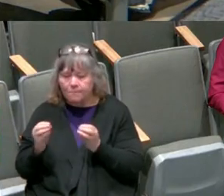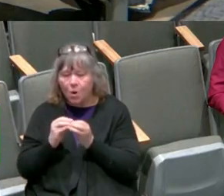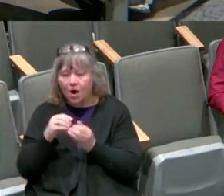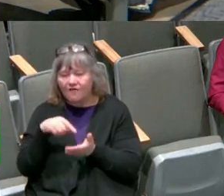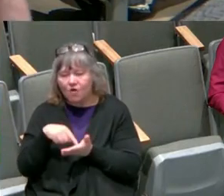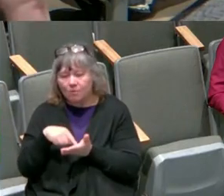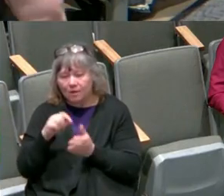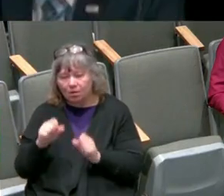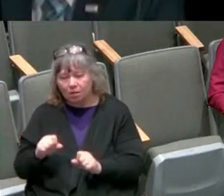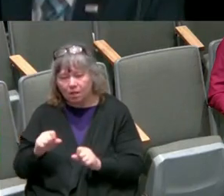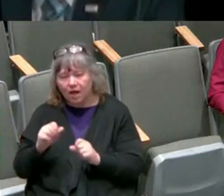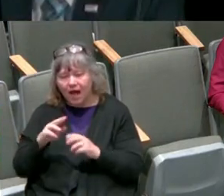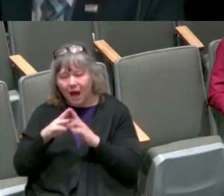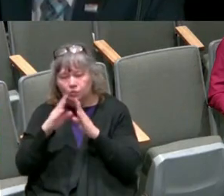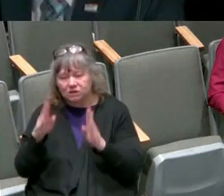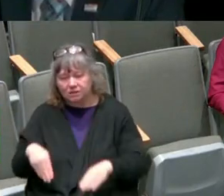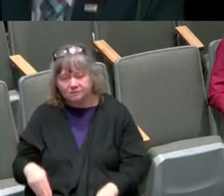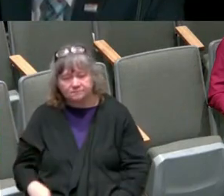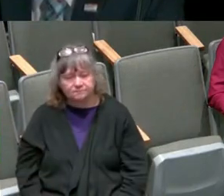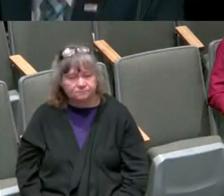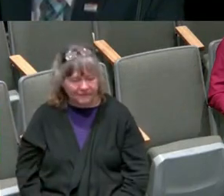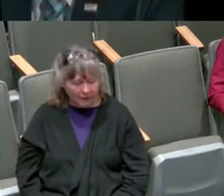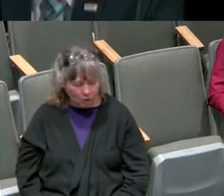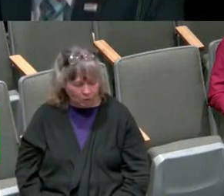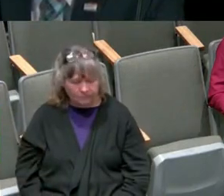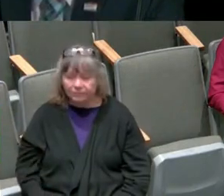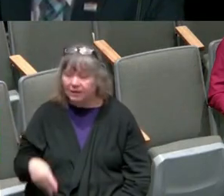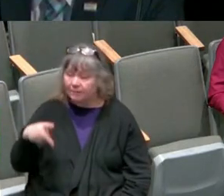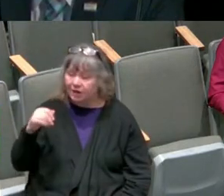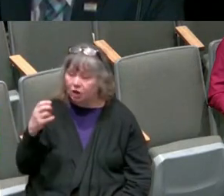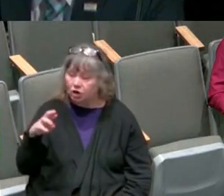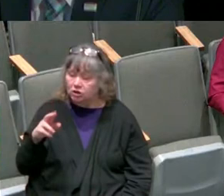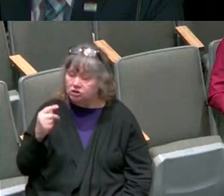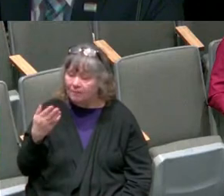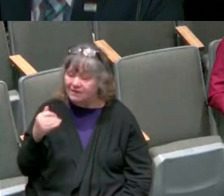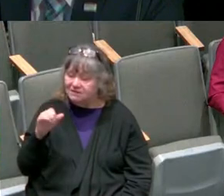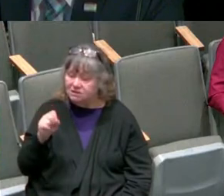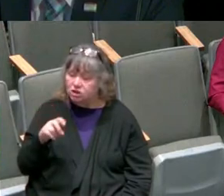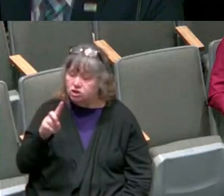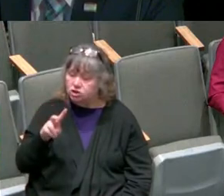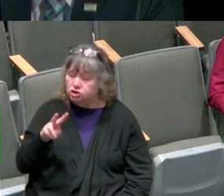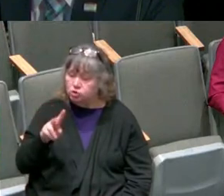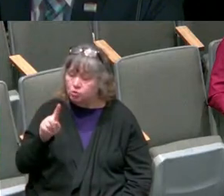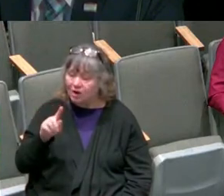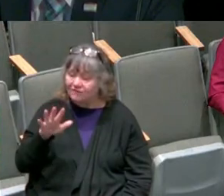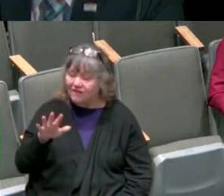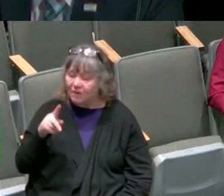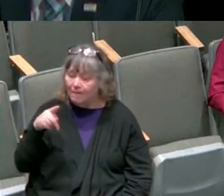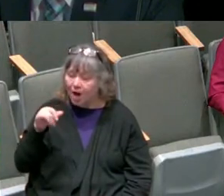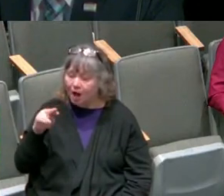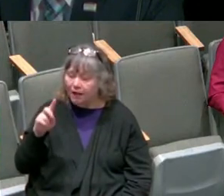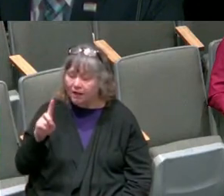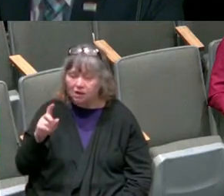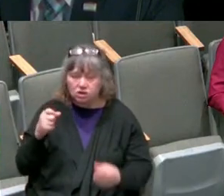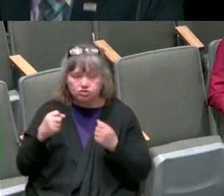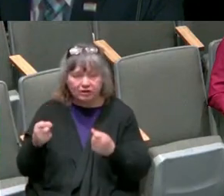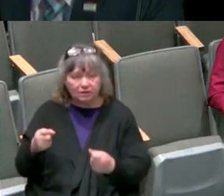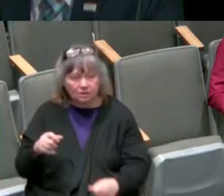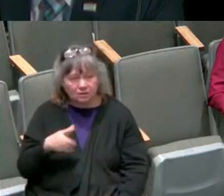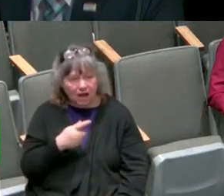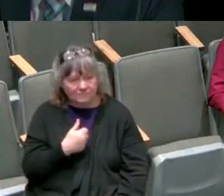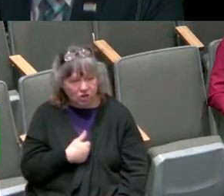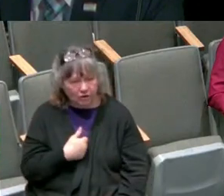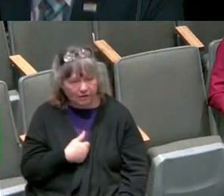housing thank you Peter Thomas 215 Pond Street thank you again Madam moderator sorry I need to